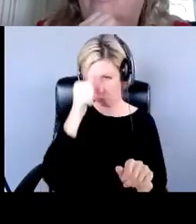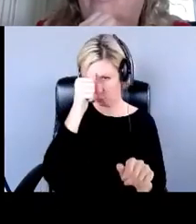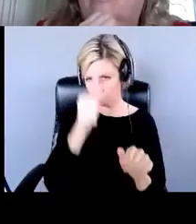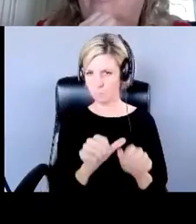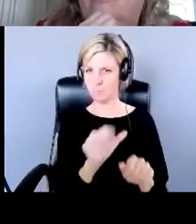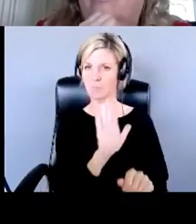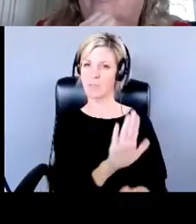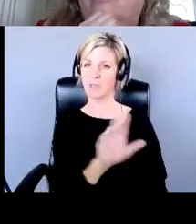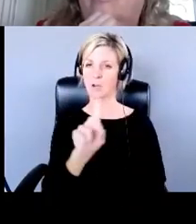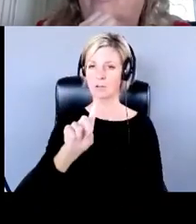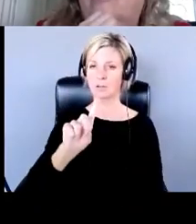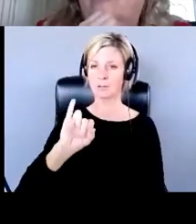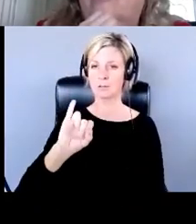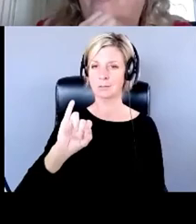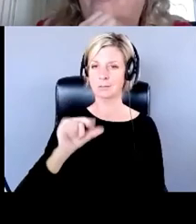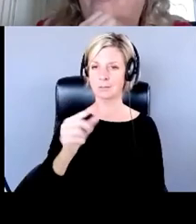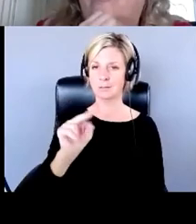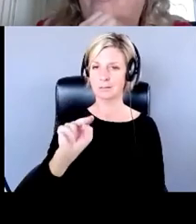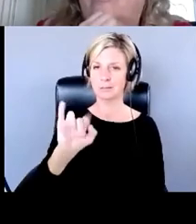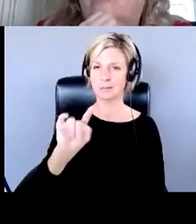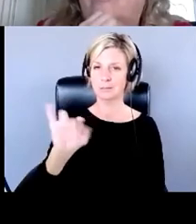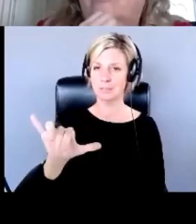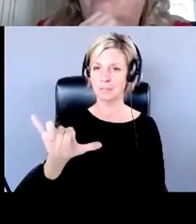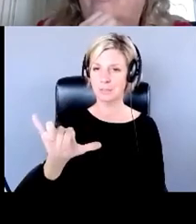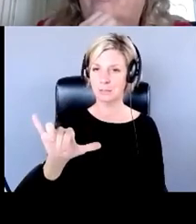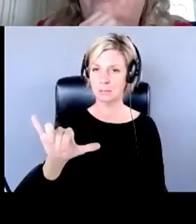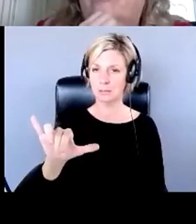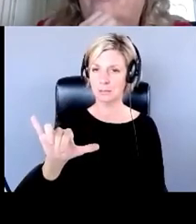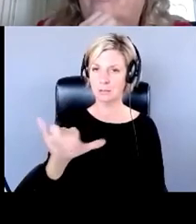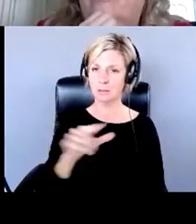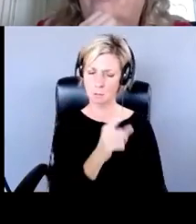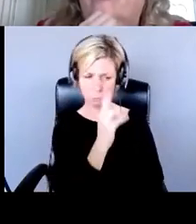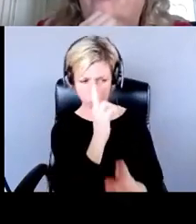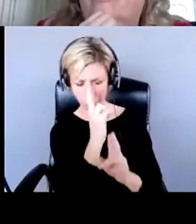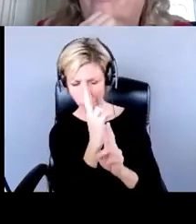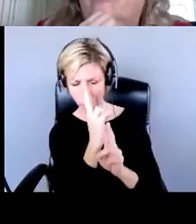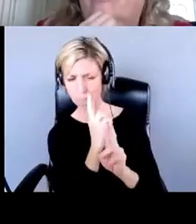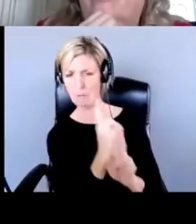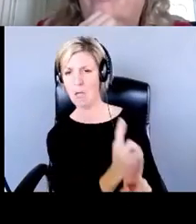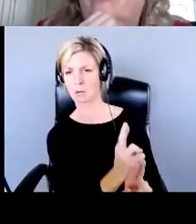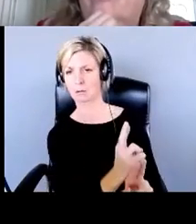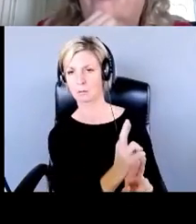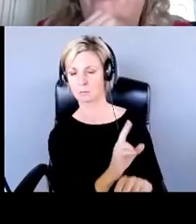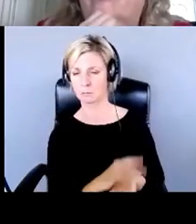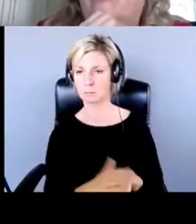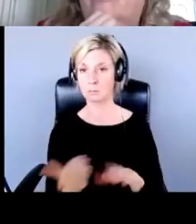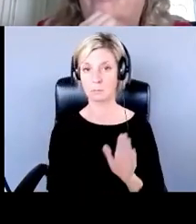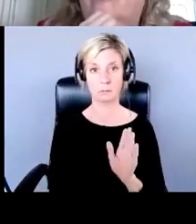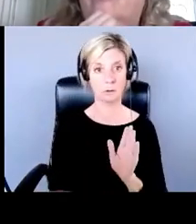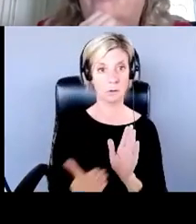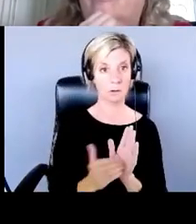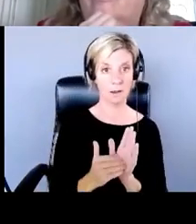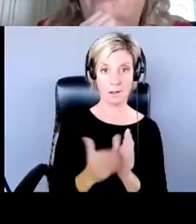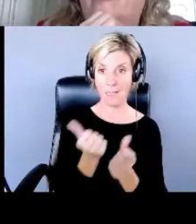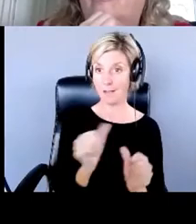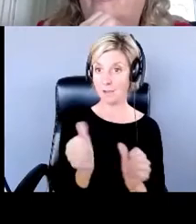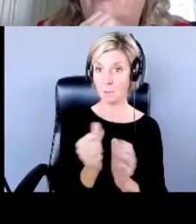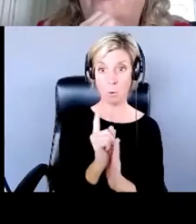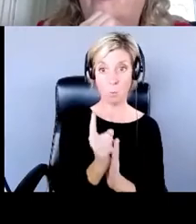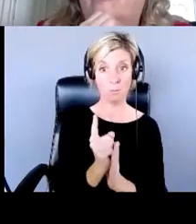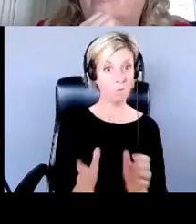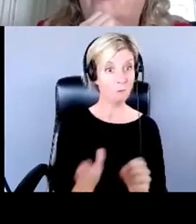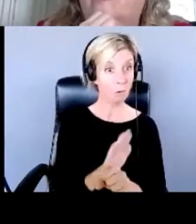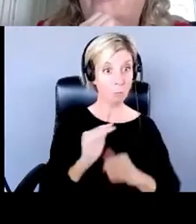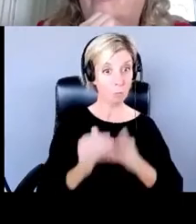was saying, it's about really every moment throughout the whole process, from the beginning